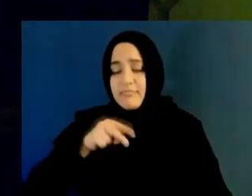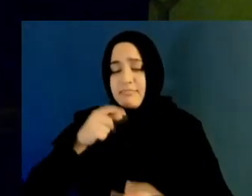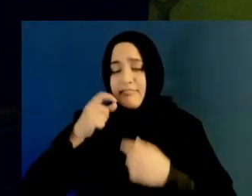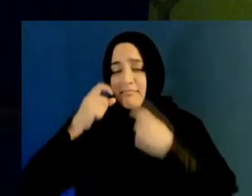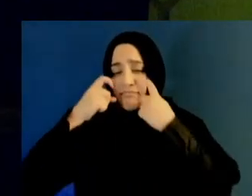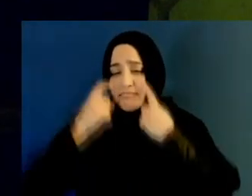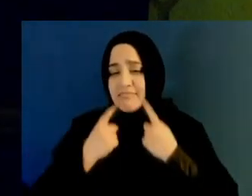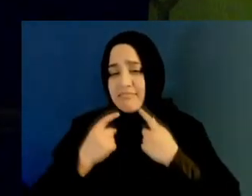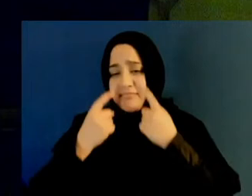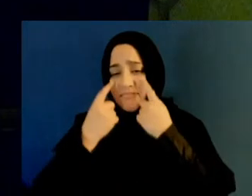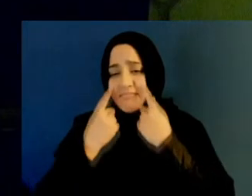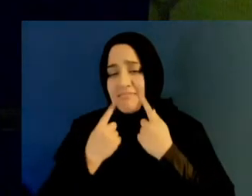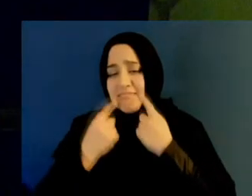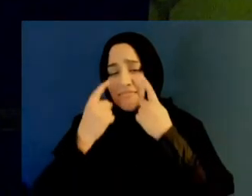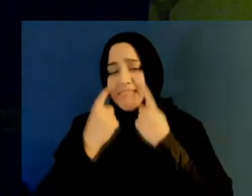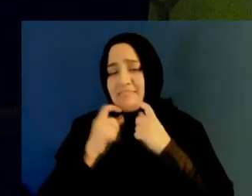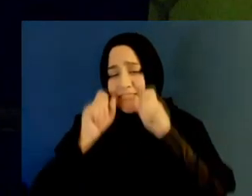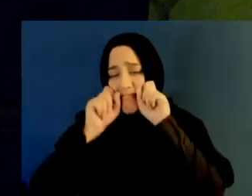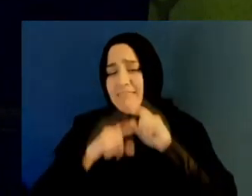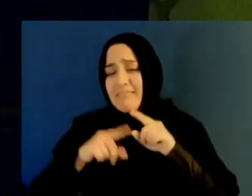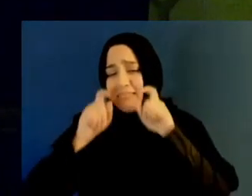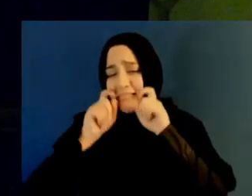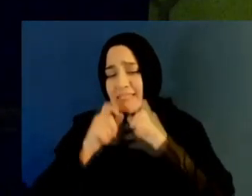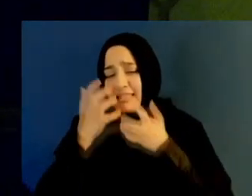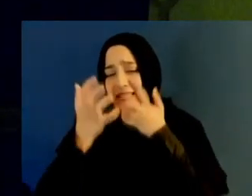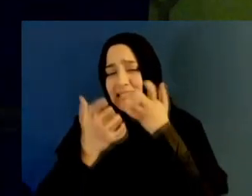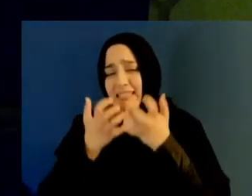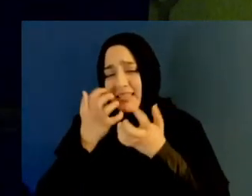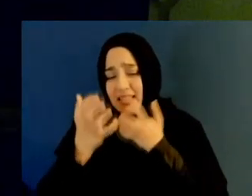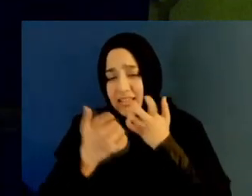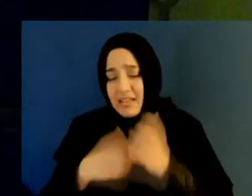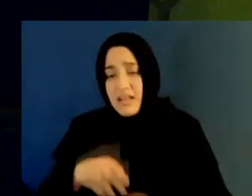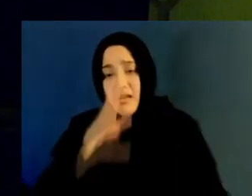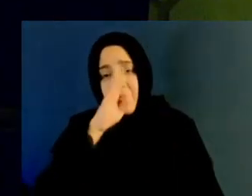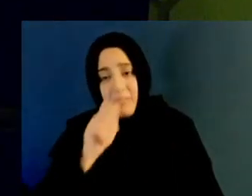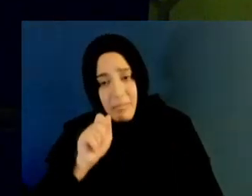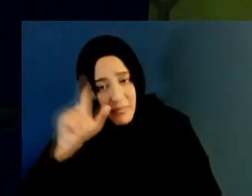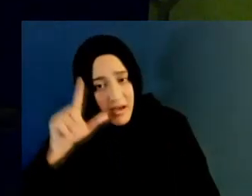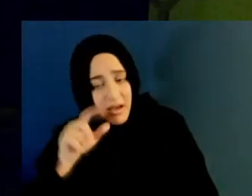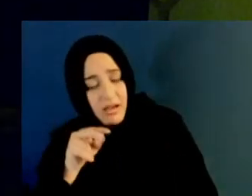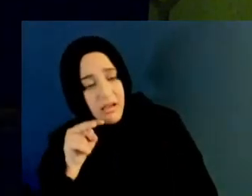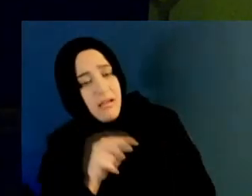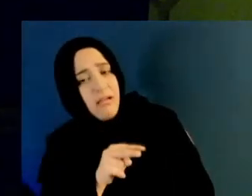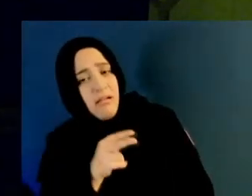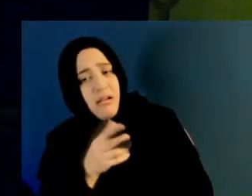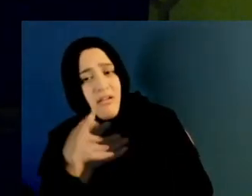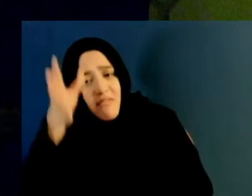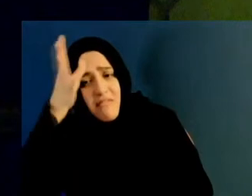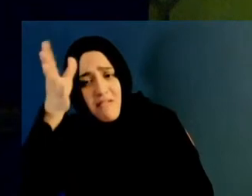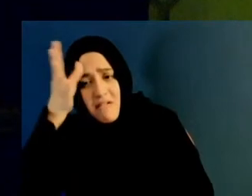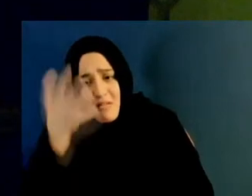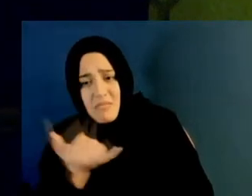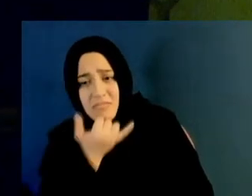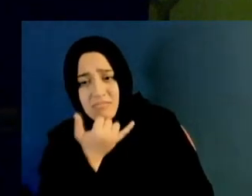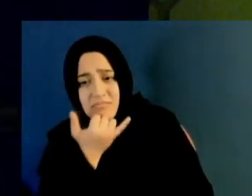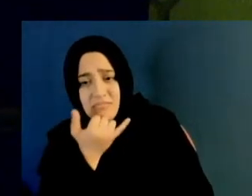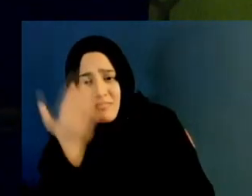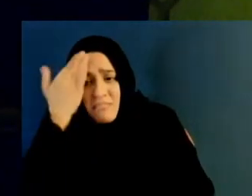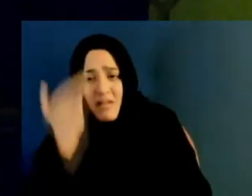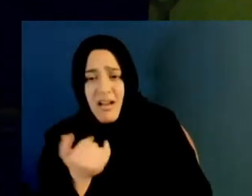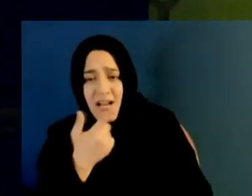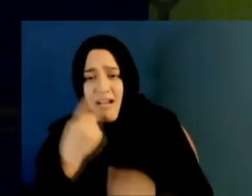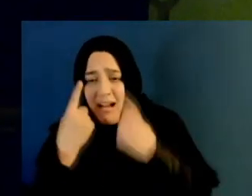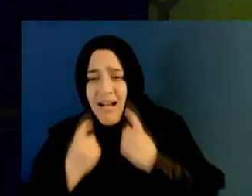wail uncontrollably. Imam al-Bakir asks him, Ya Abata, oh my father, why do you wail in